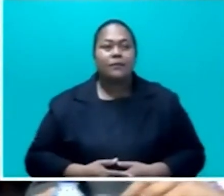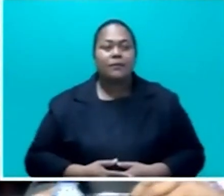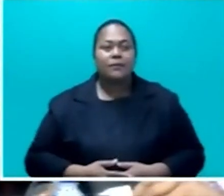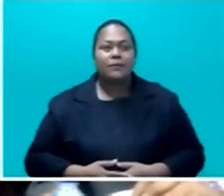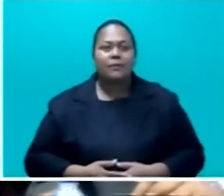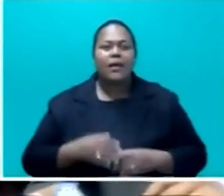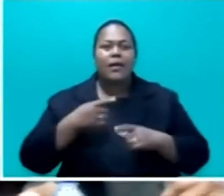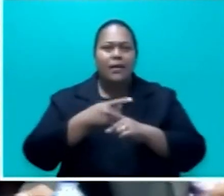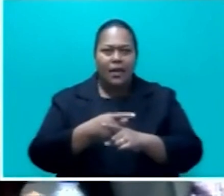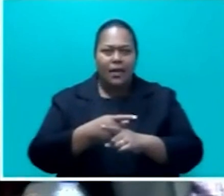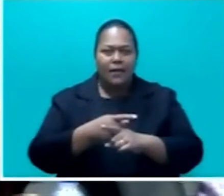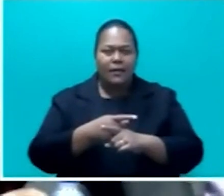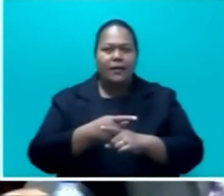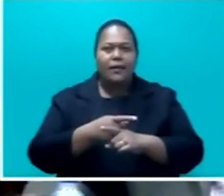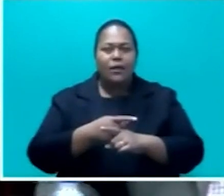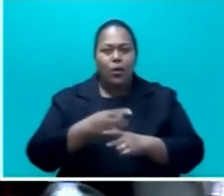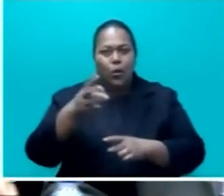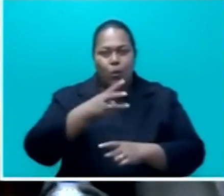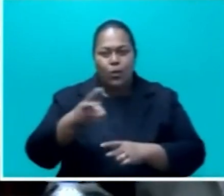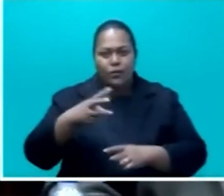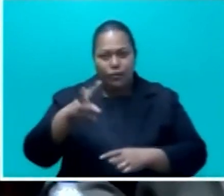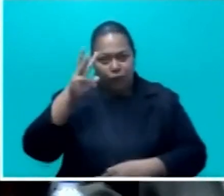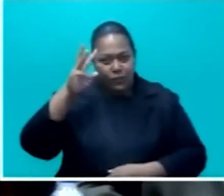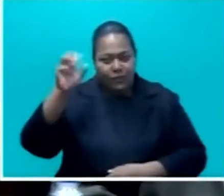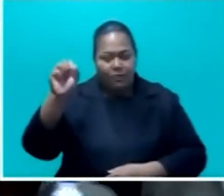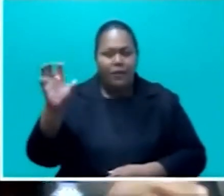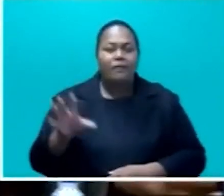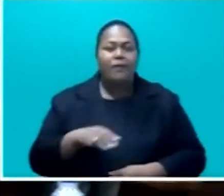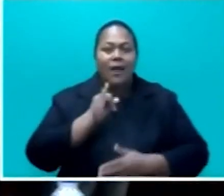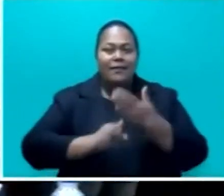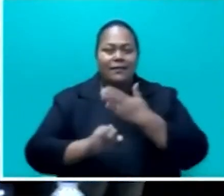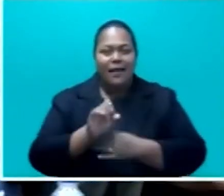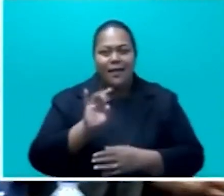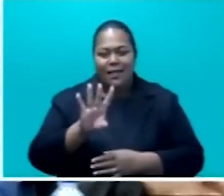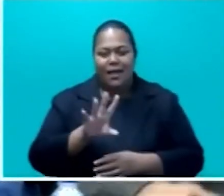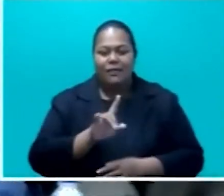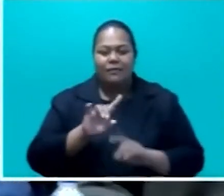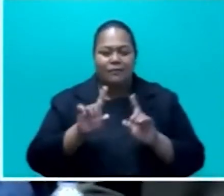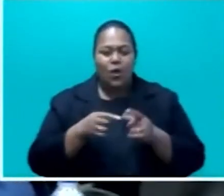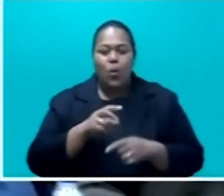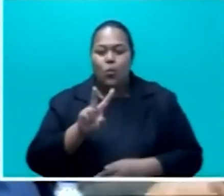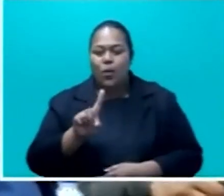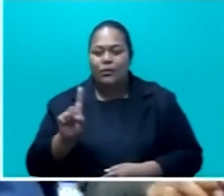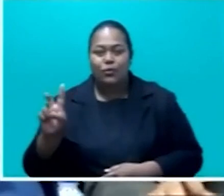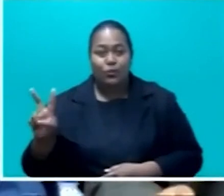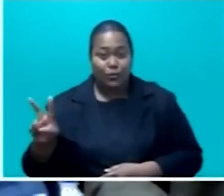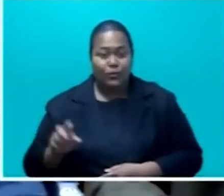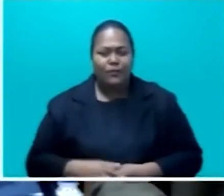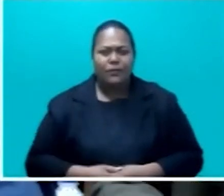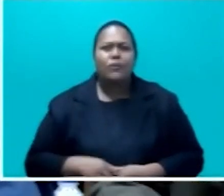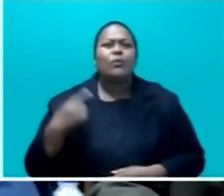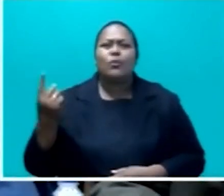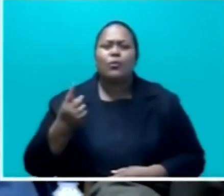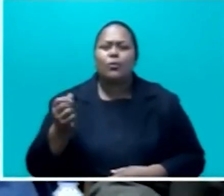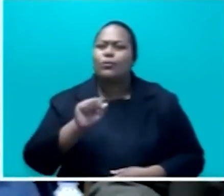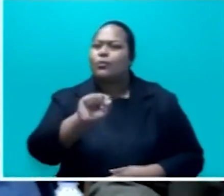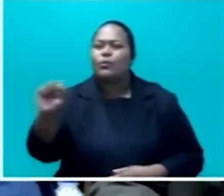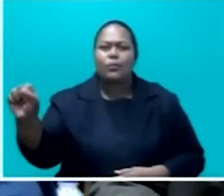wisdom from Isaiah 10:1-2 says, "Woe to those who make unjust